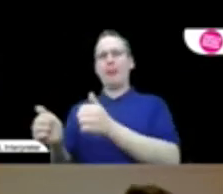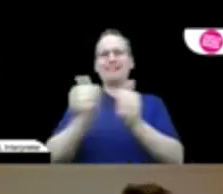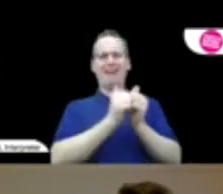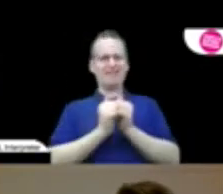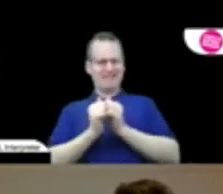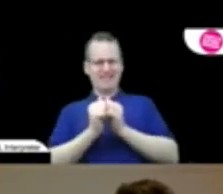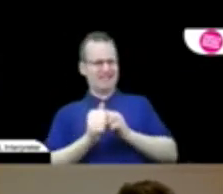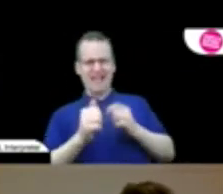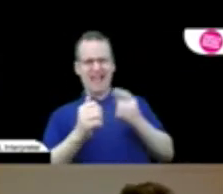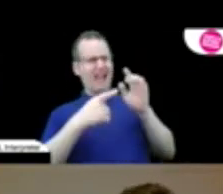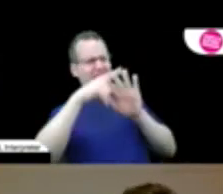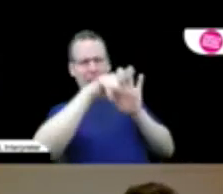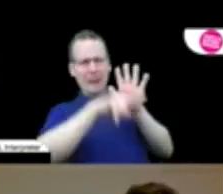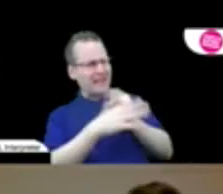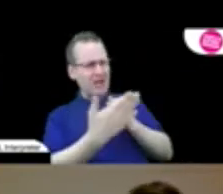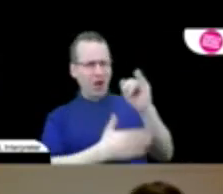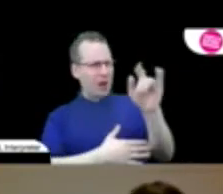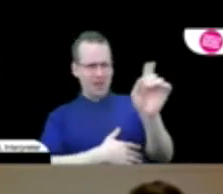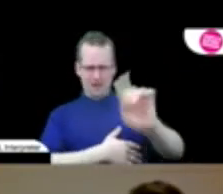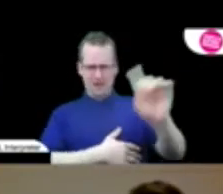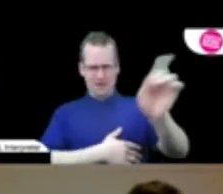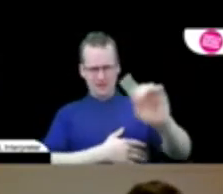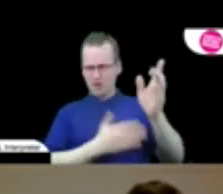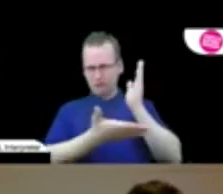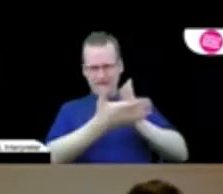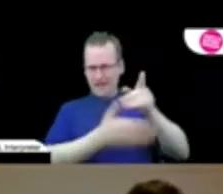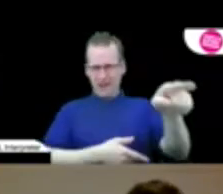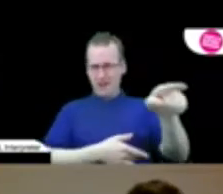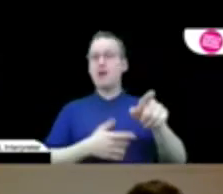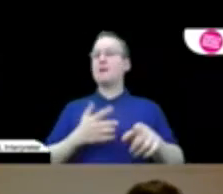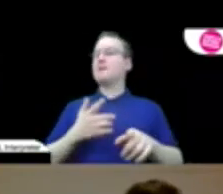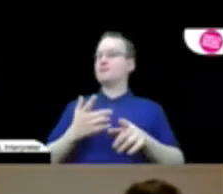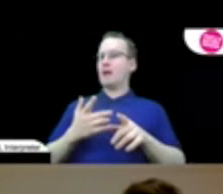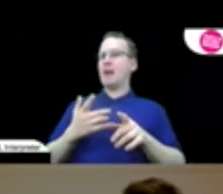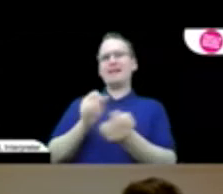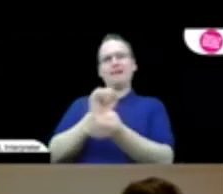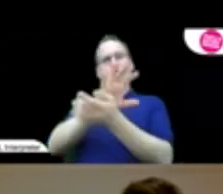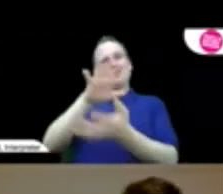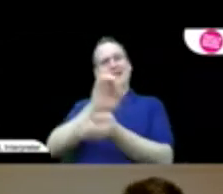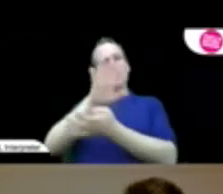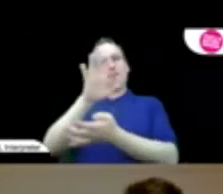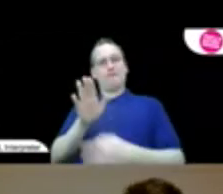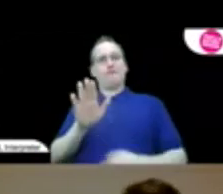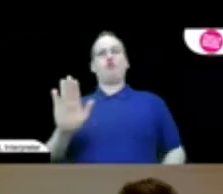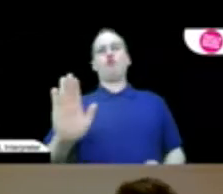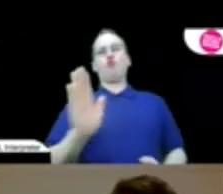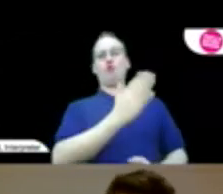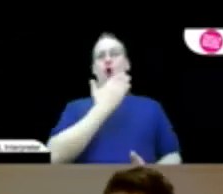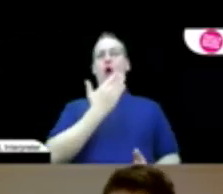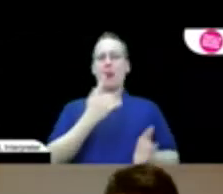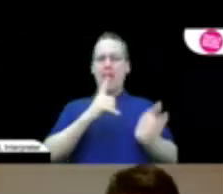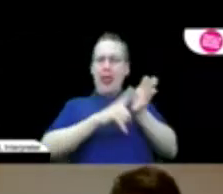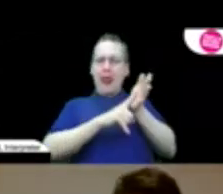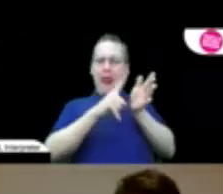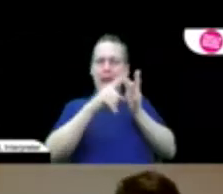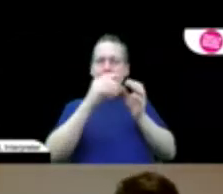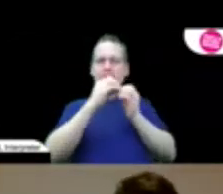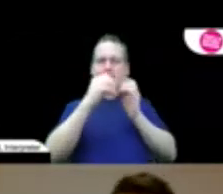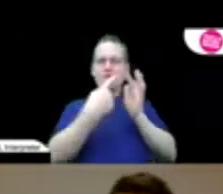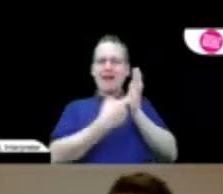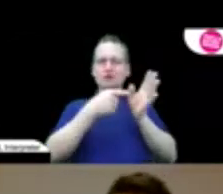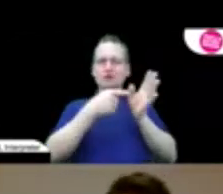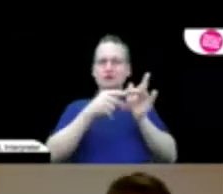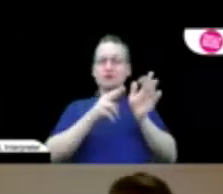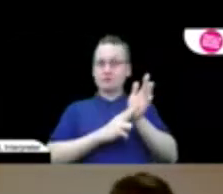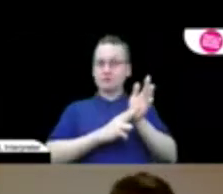illegal, you know, let's fight for liberation for all. And now I'll hand over to